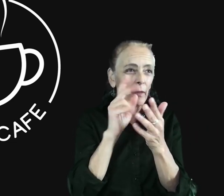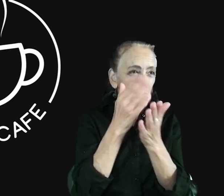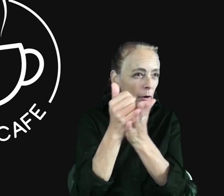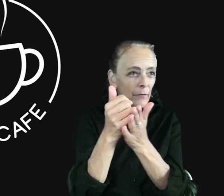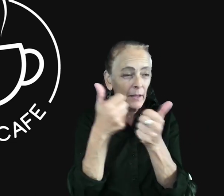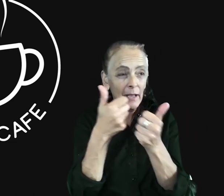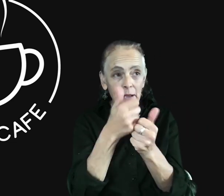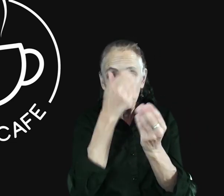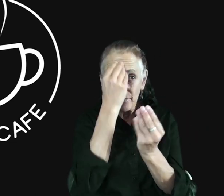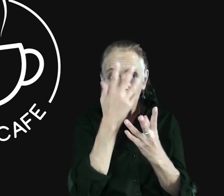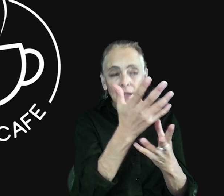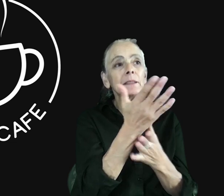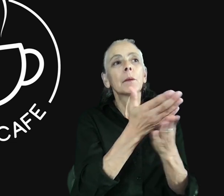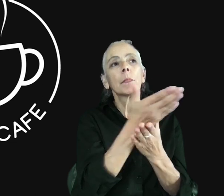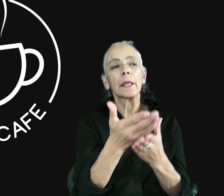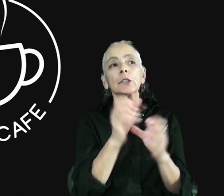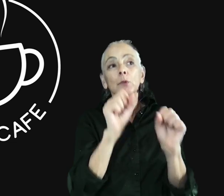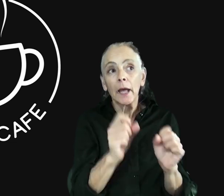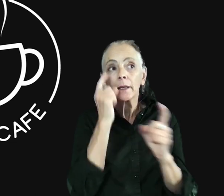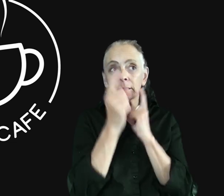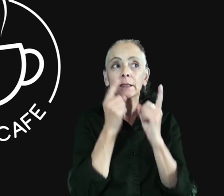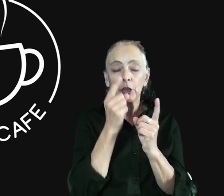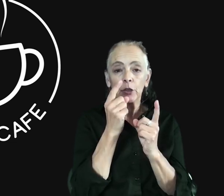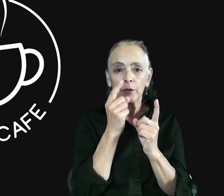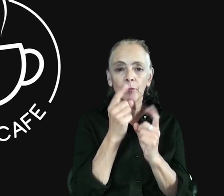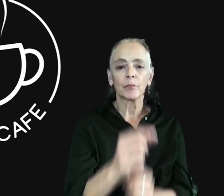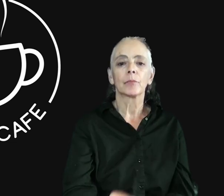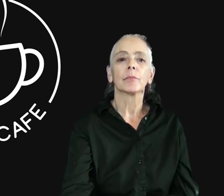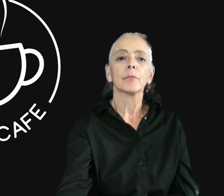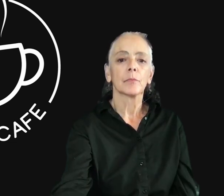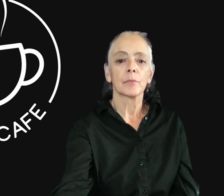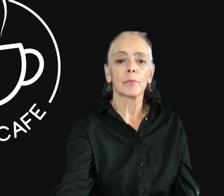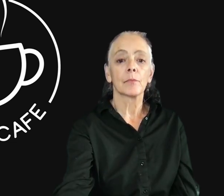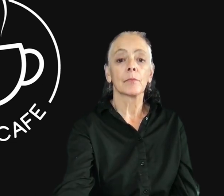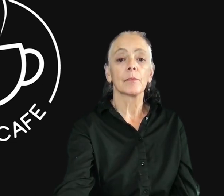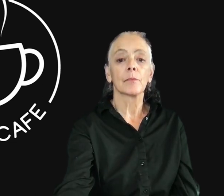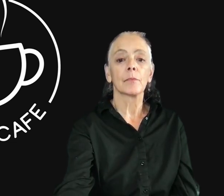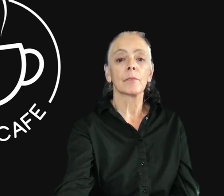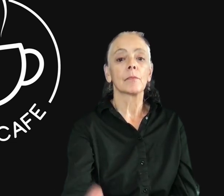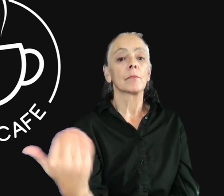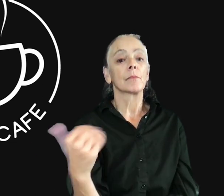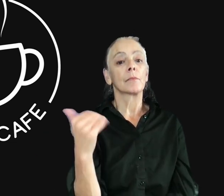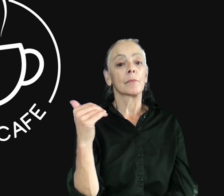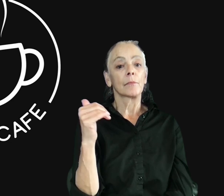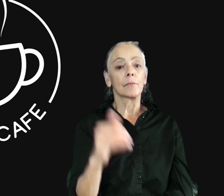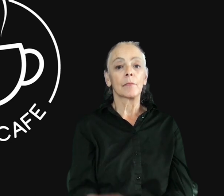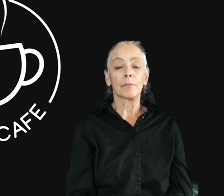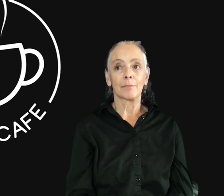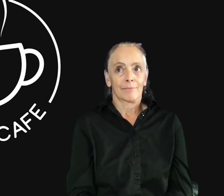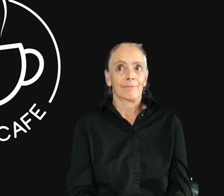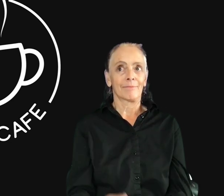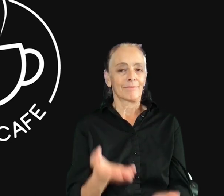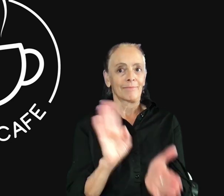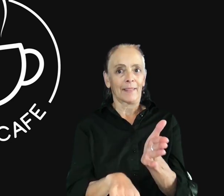game here's some things that you should consider and yeah i mean that was a really inexpensive